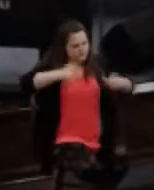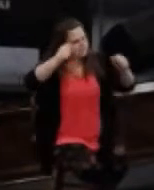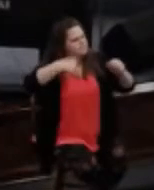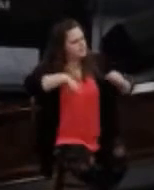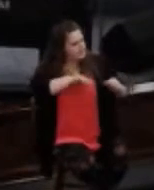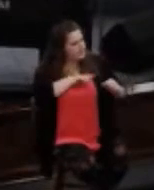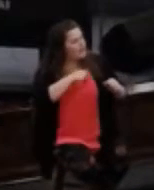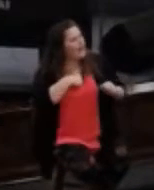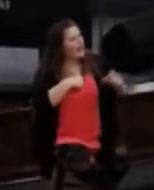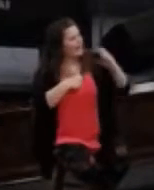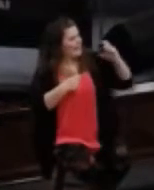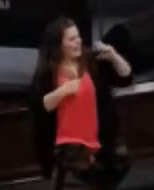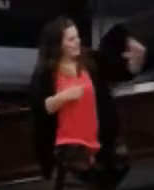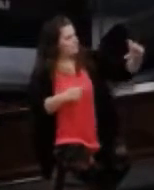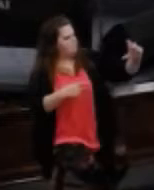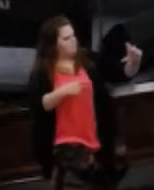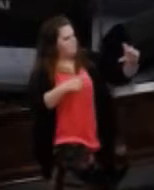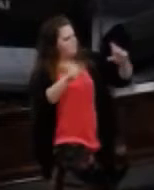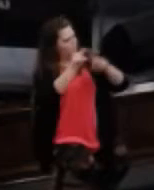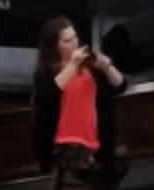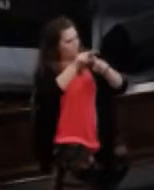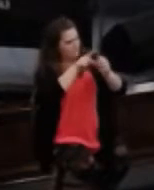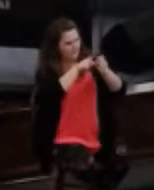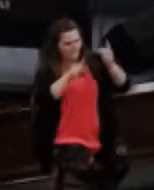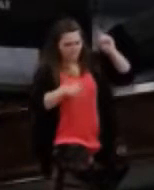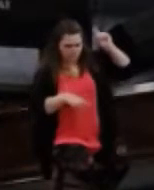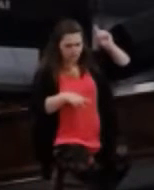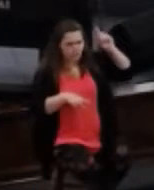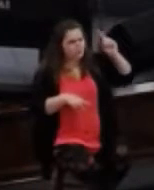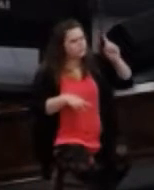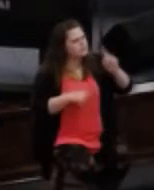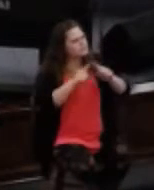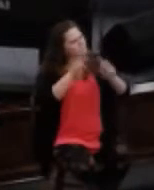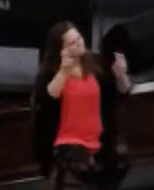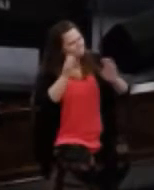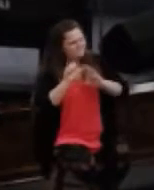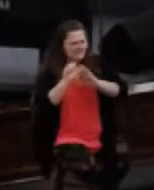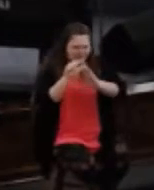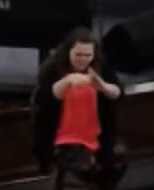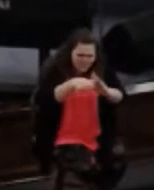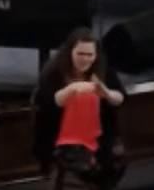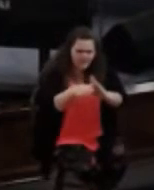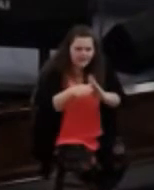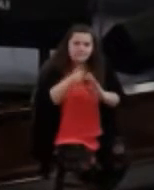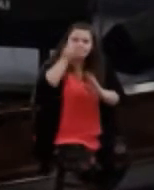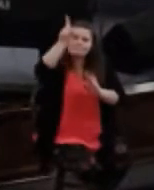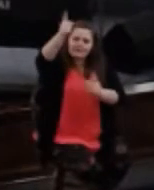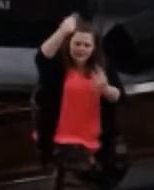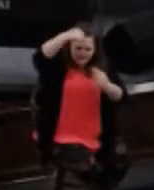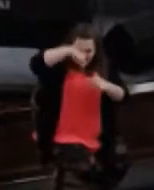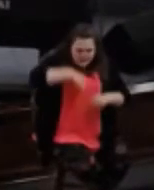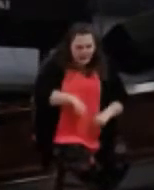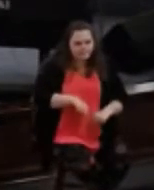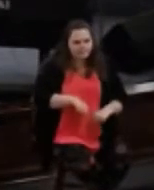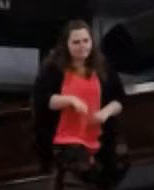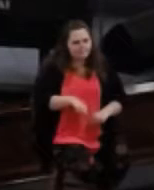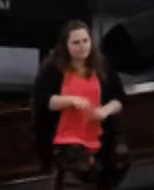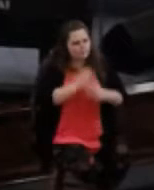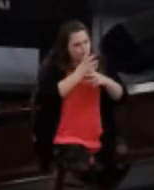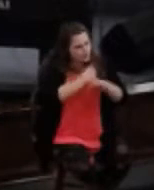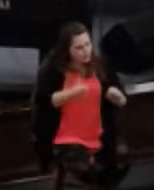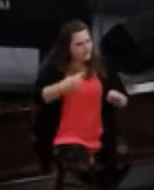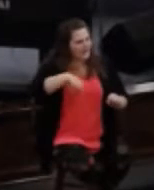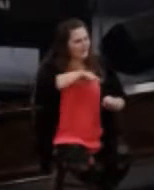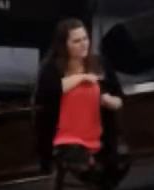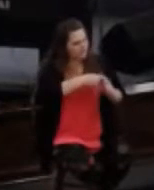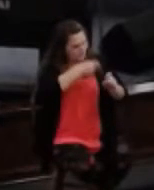capitalized those words there in that verse to emphasize that Jesus came to redeem us